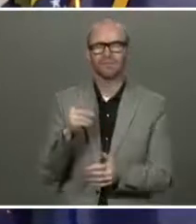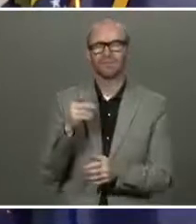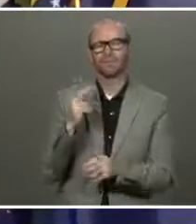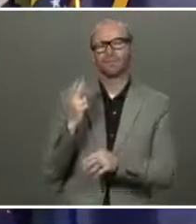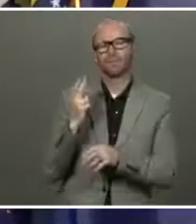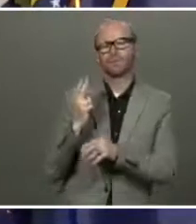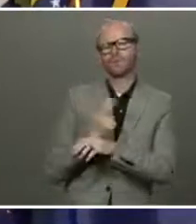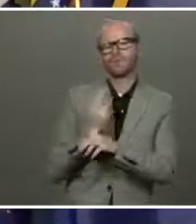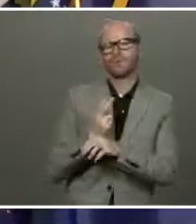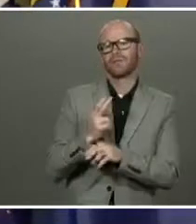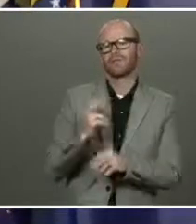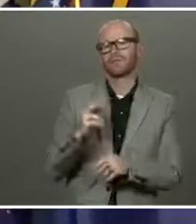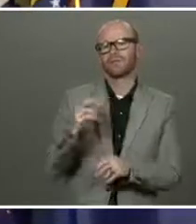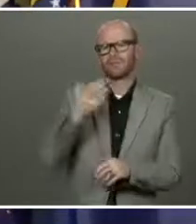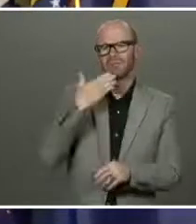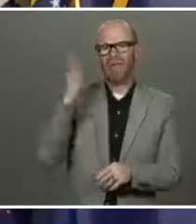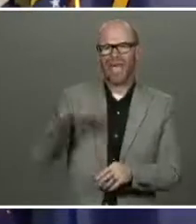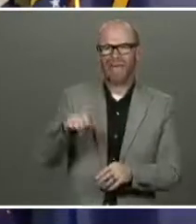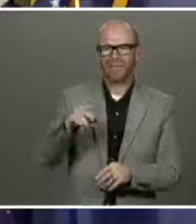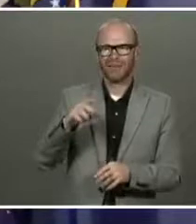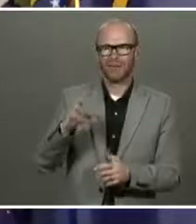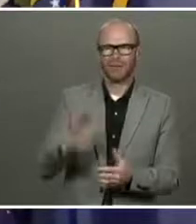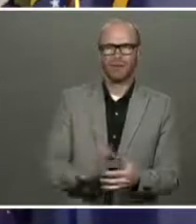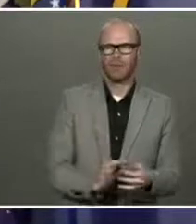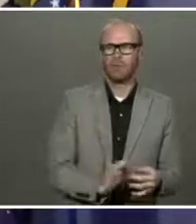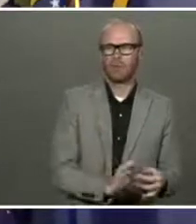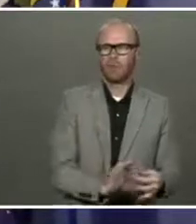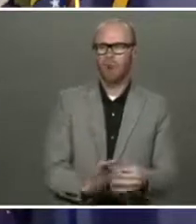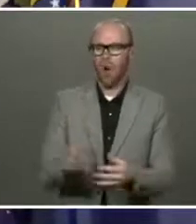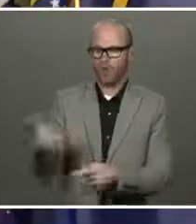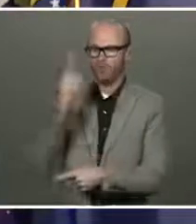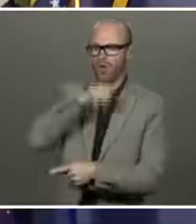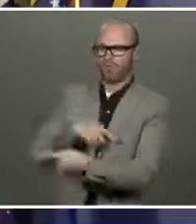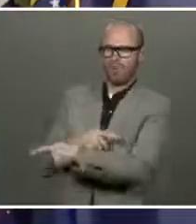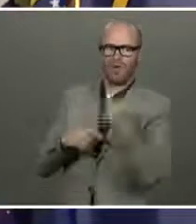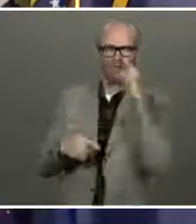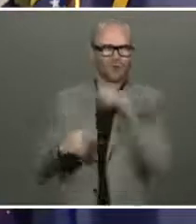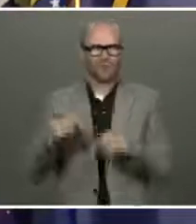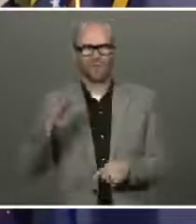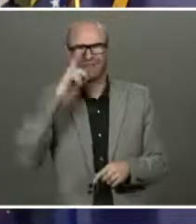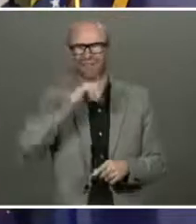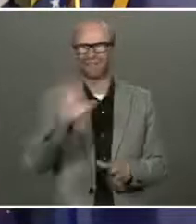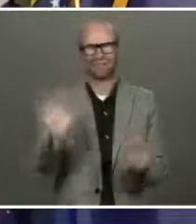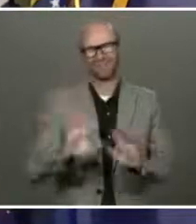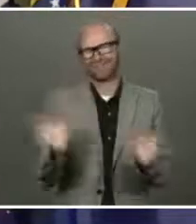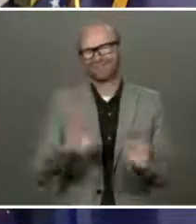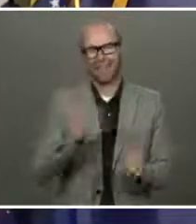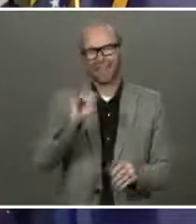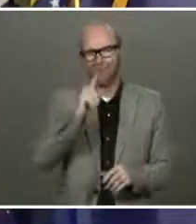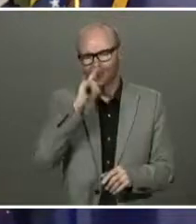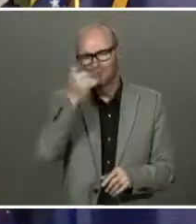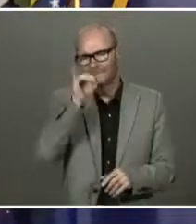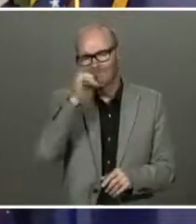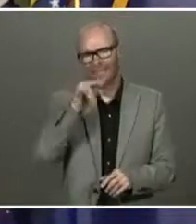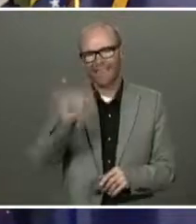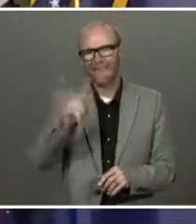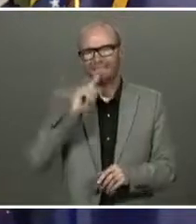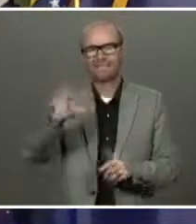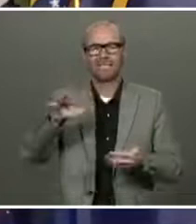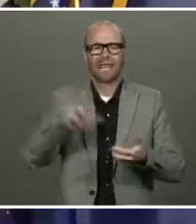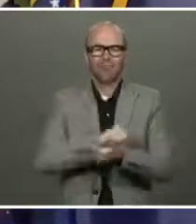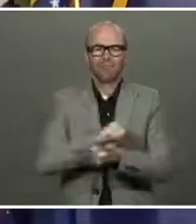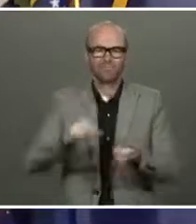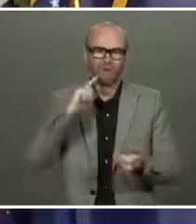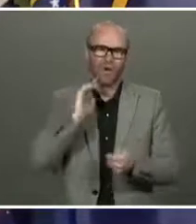using unfounded allegations of fraudulent elections. And I do think that that's very damaging, and I certainly